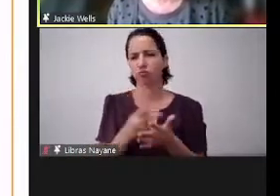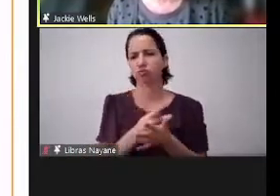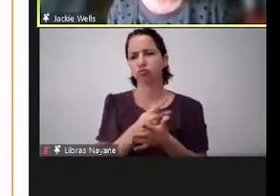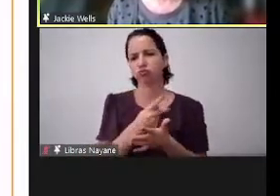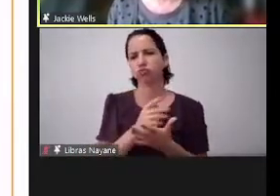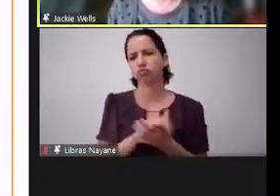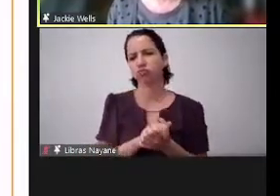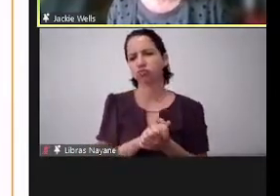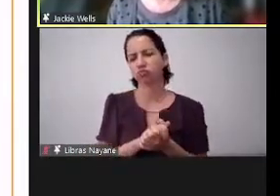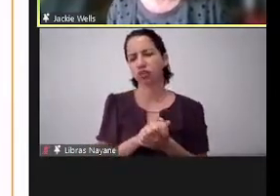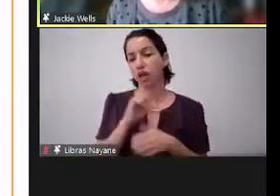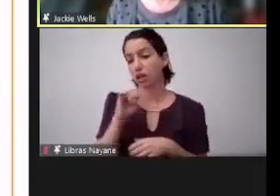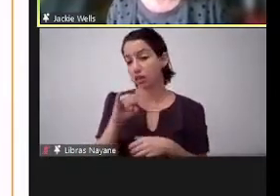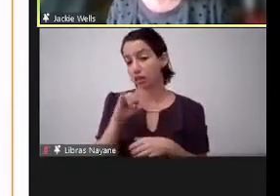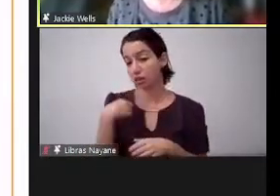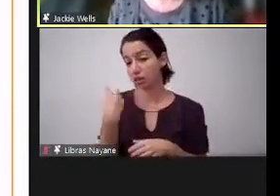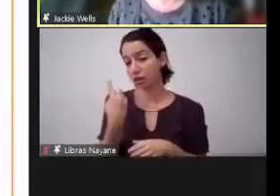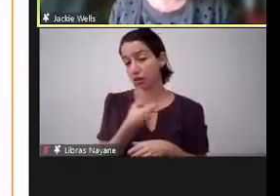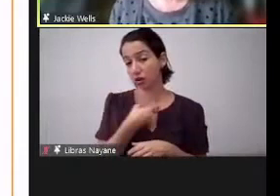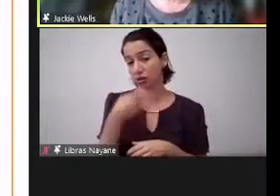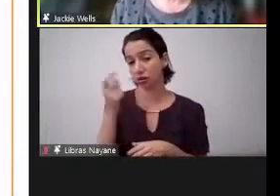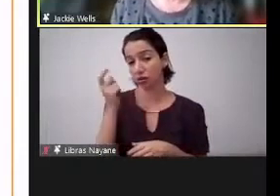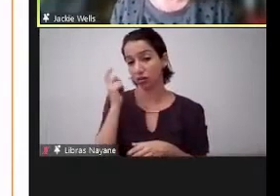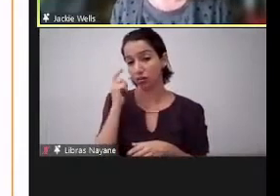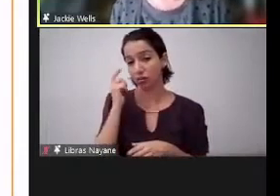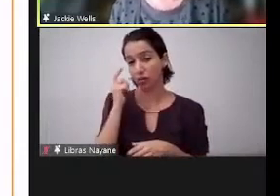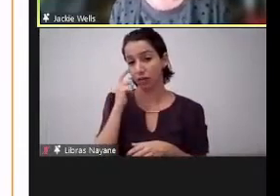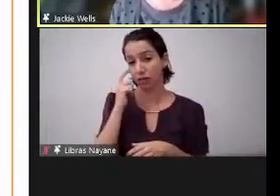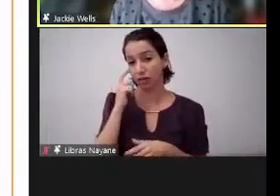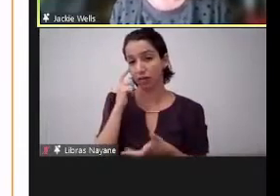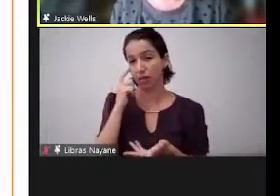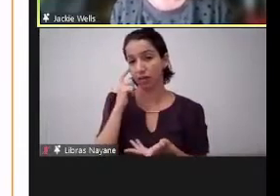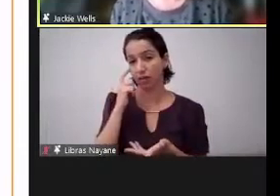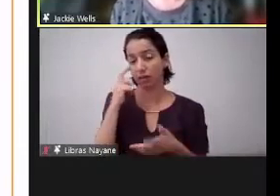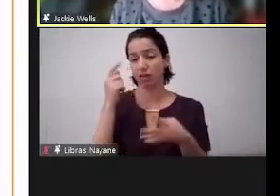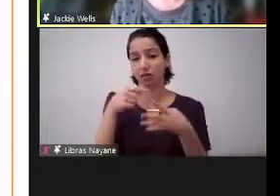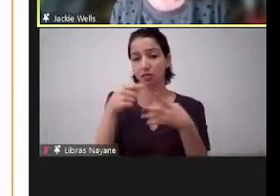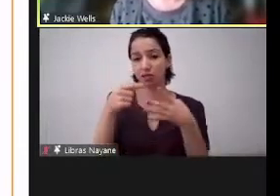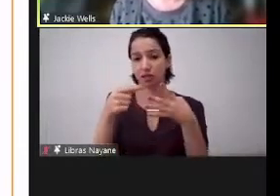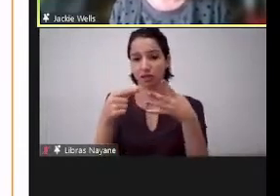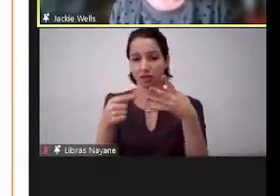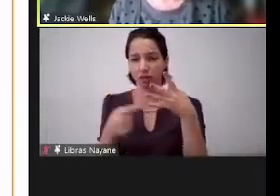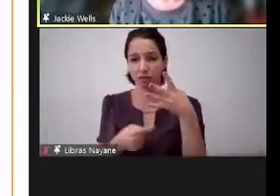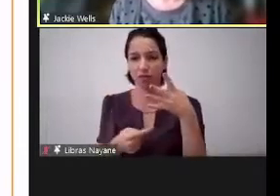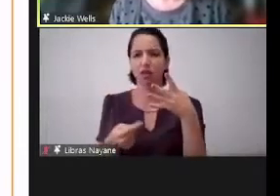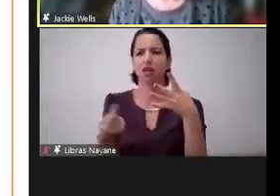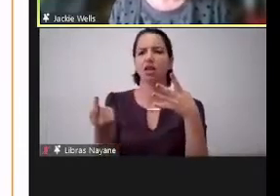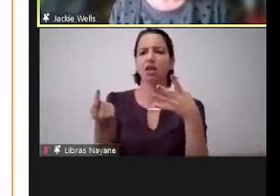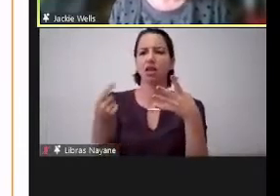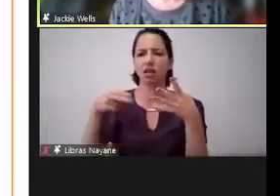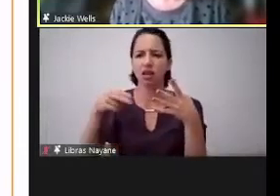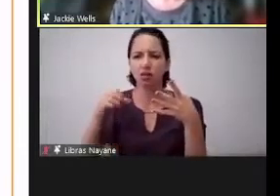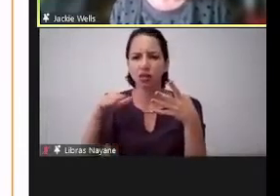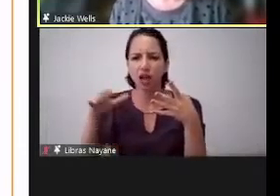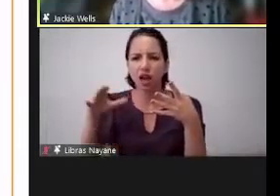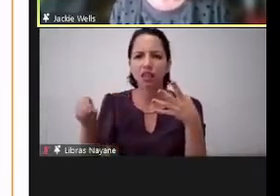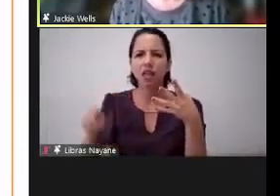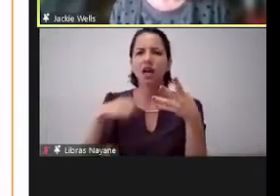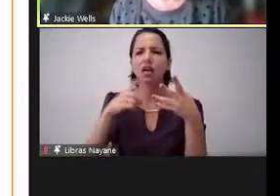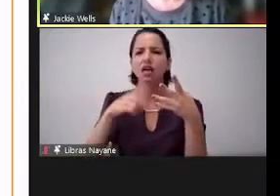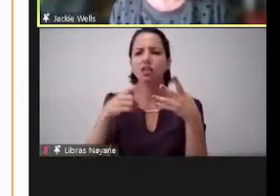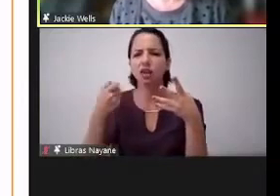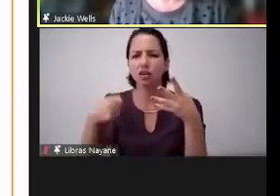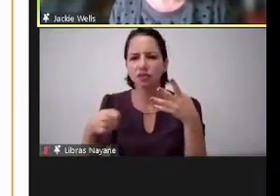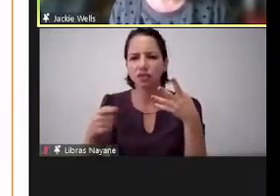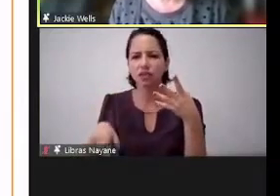efficiency, certainty and simplicity, effectiveness and fairness, flexibility, and the perhaps the